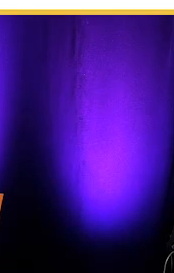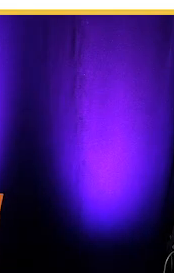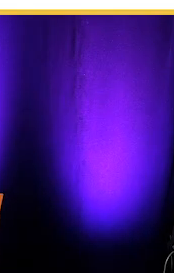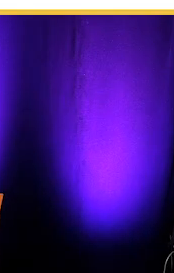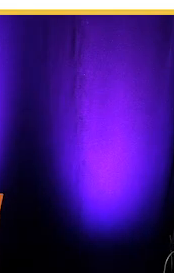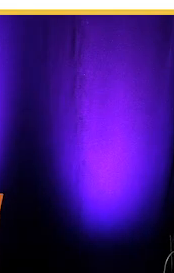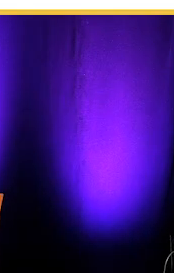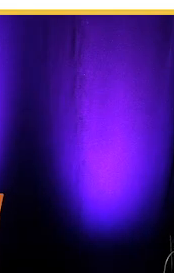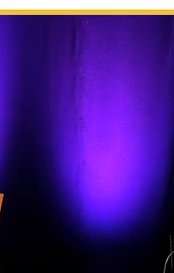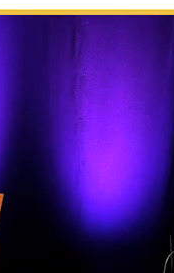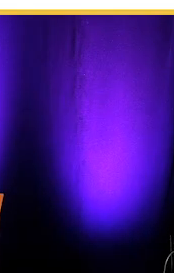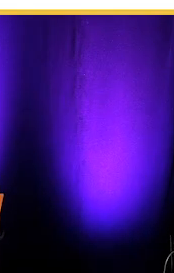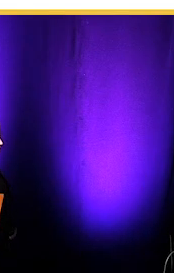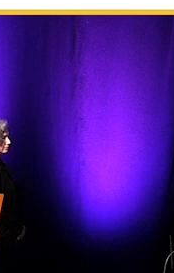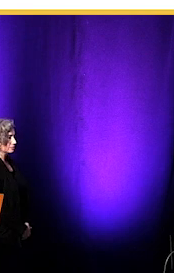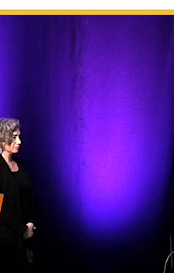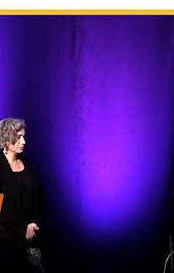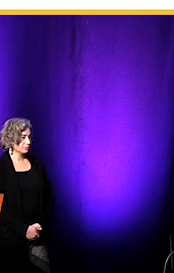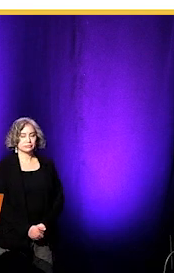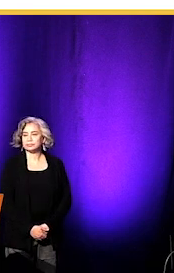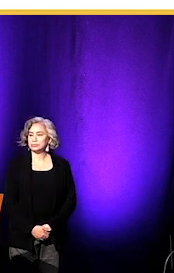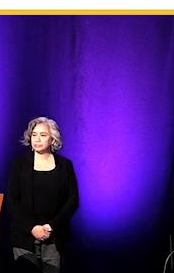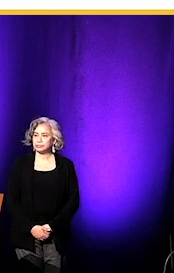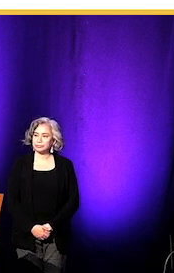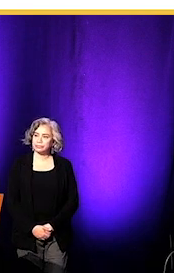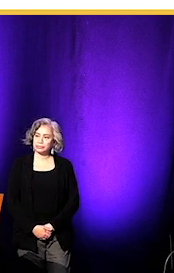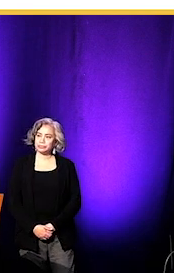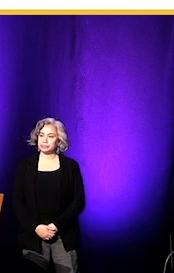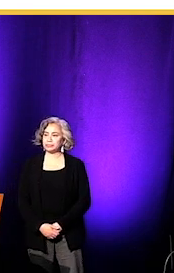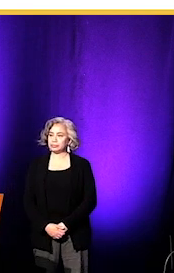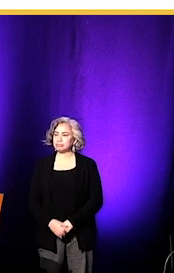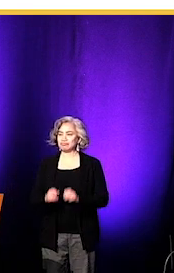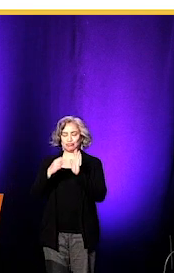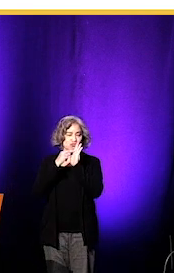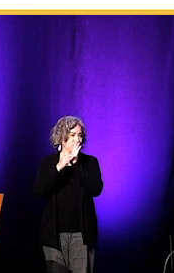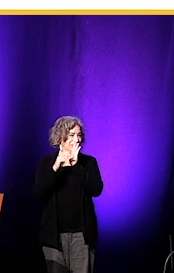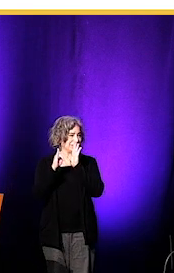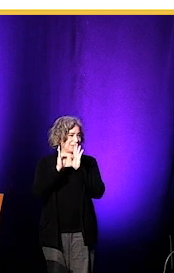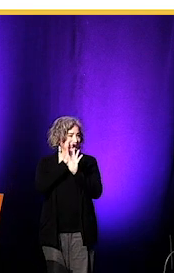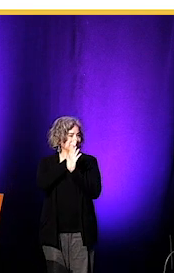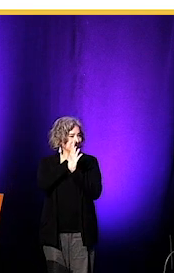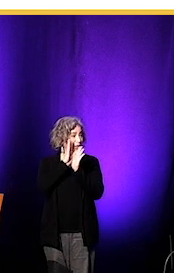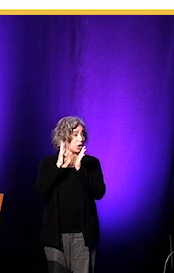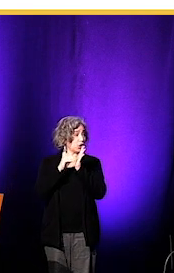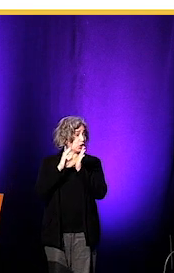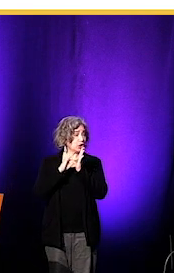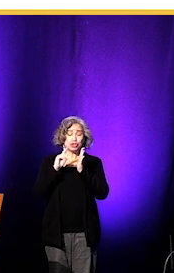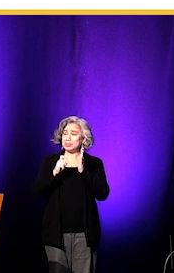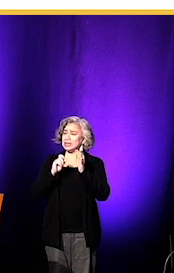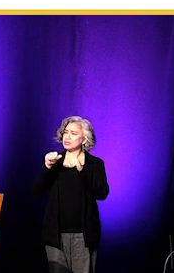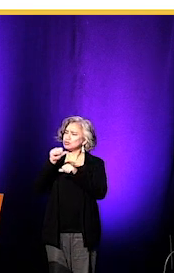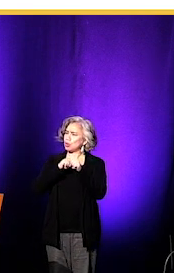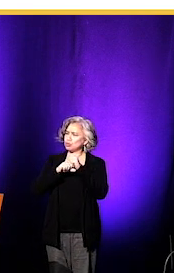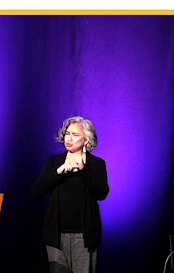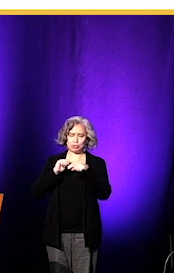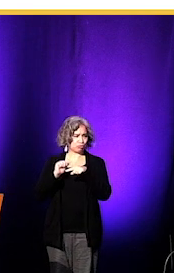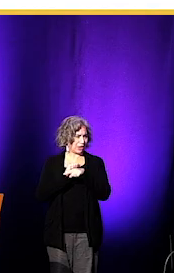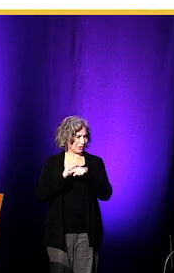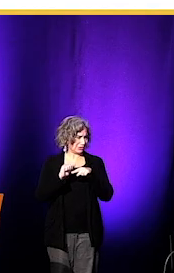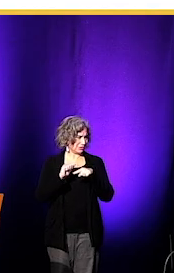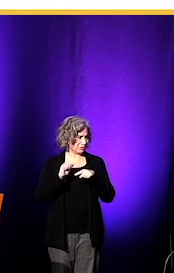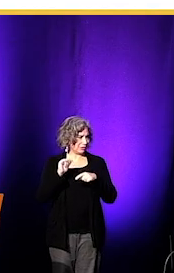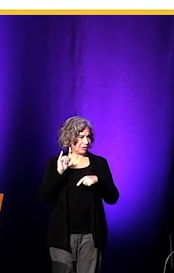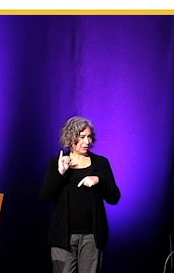Learning should be considered a social practice. It is something that delivers healing and wholeness to both the students and to ourselves.